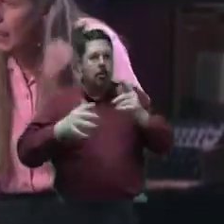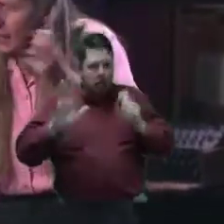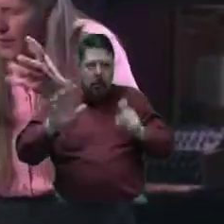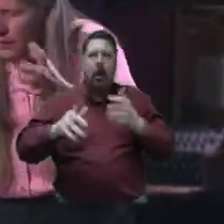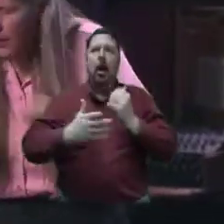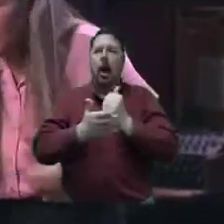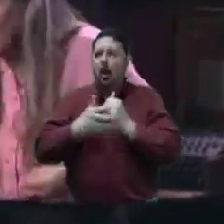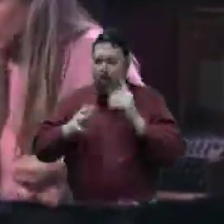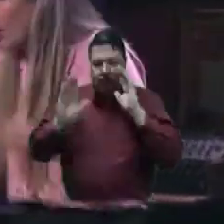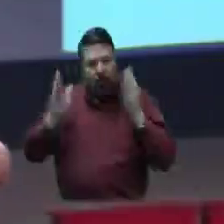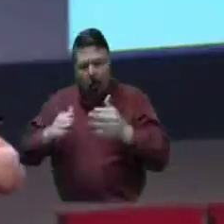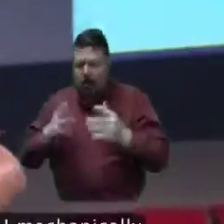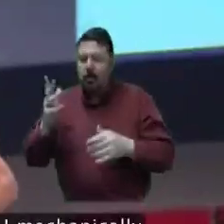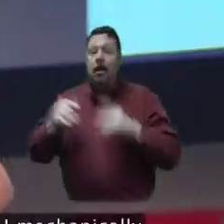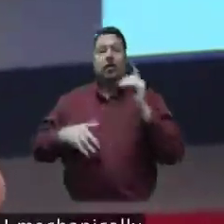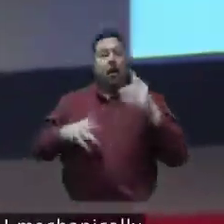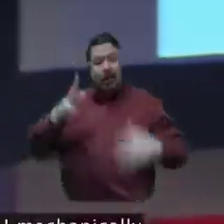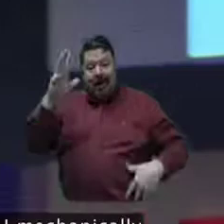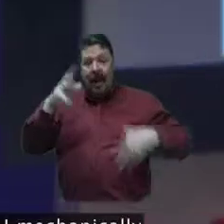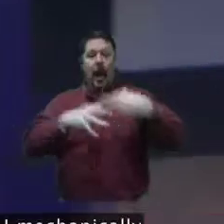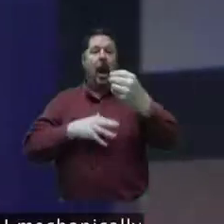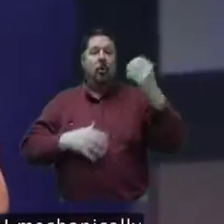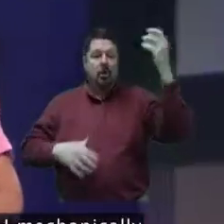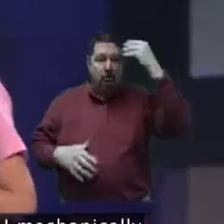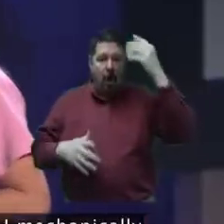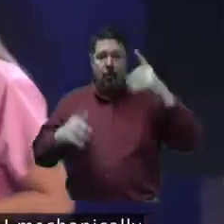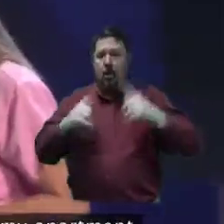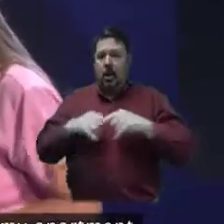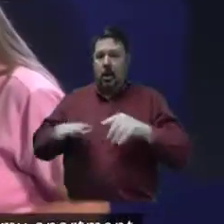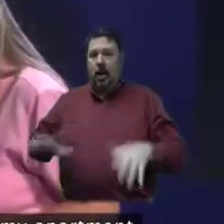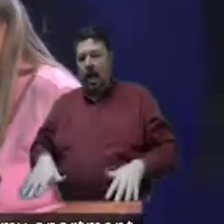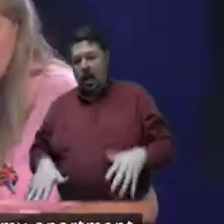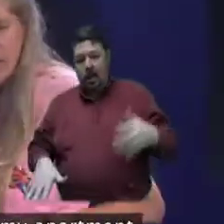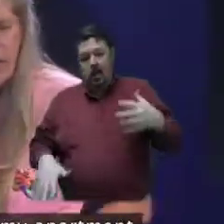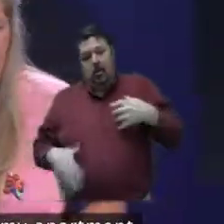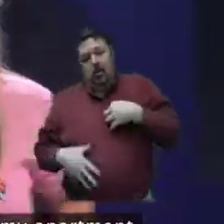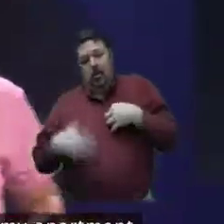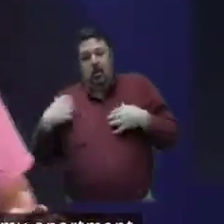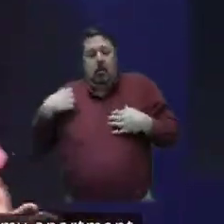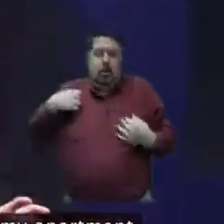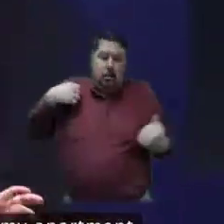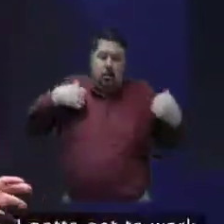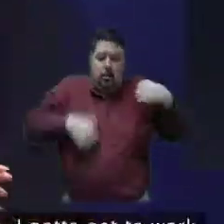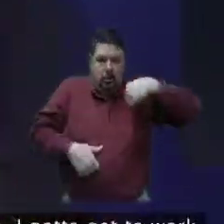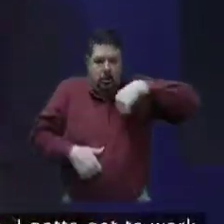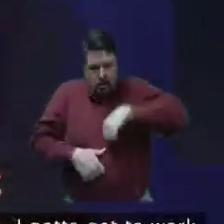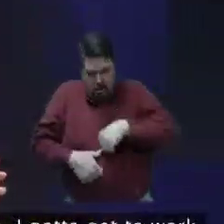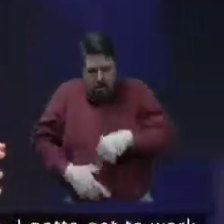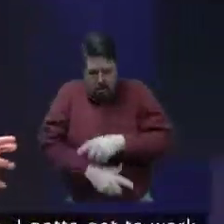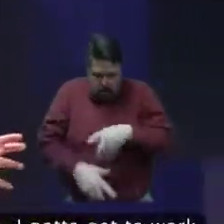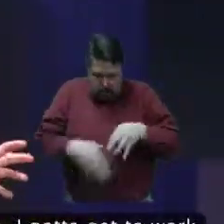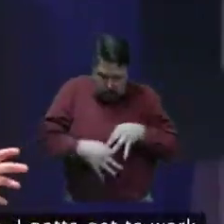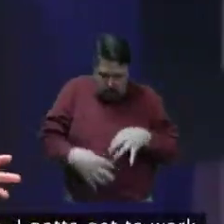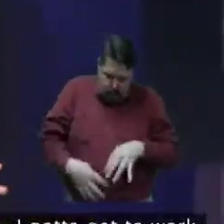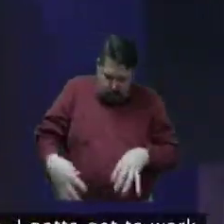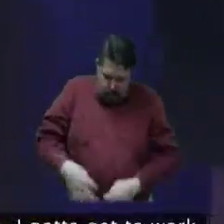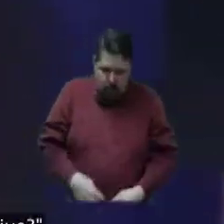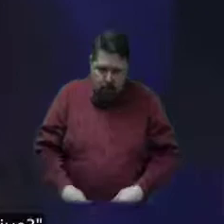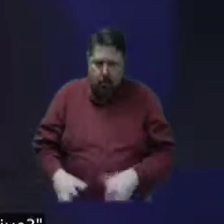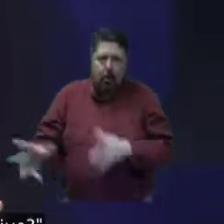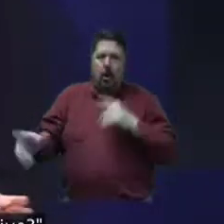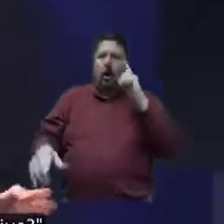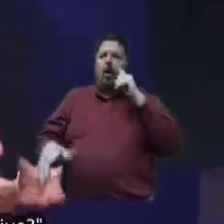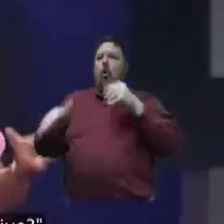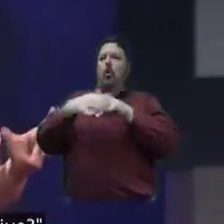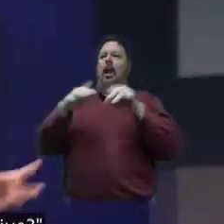to get help. I got to focus. So I get out of the shower and I'm mechanically dressed and I'm walking around my apartment and I'm thinking, I got to get to work. I got to get to